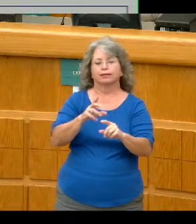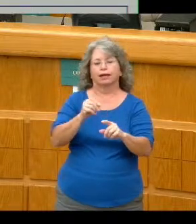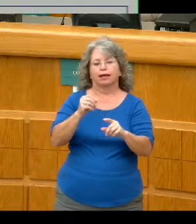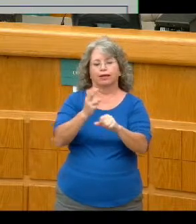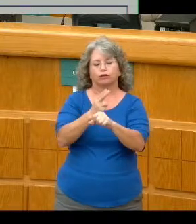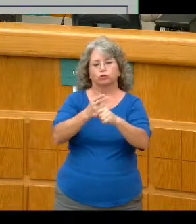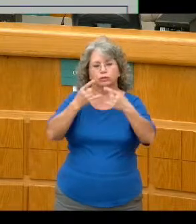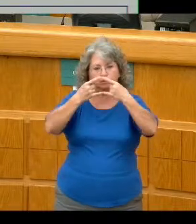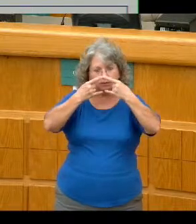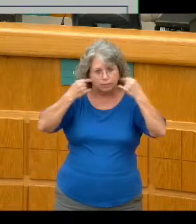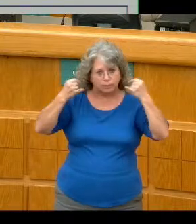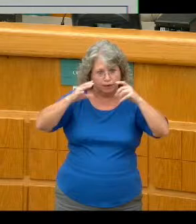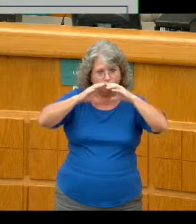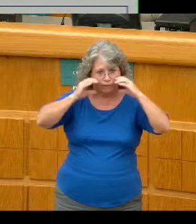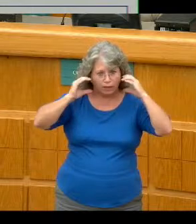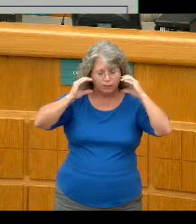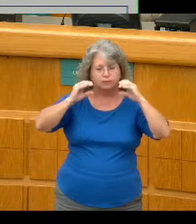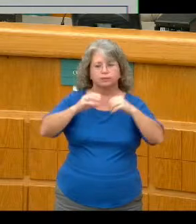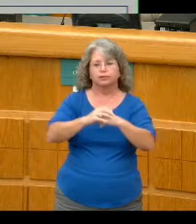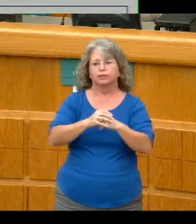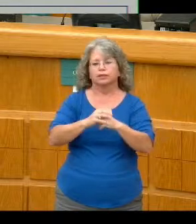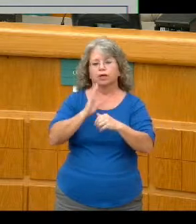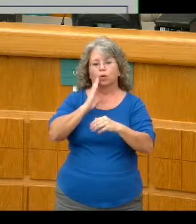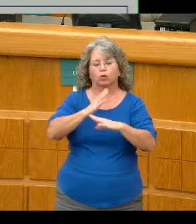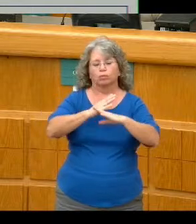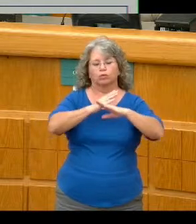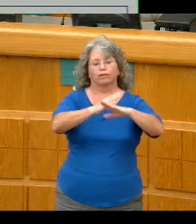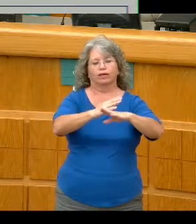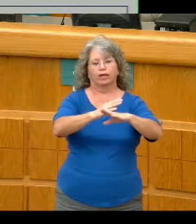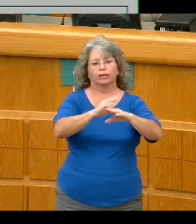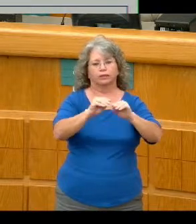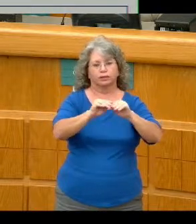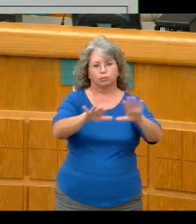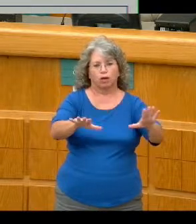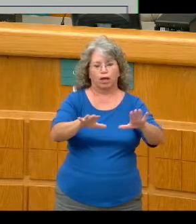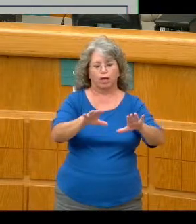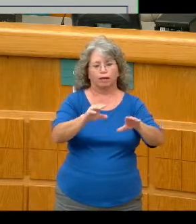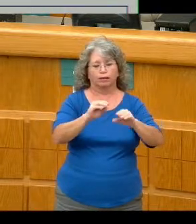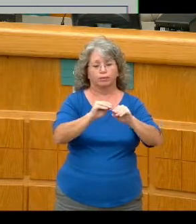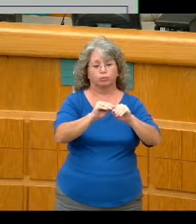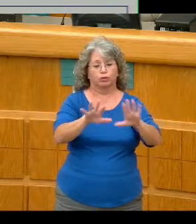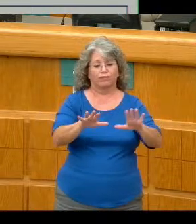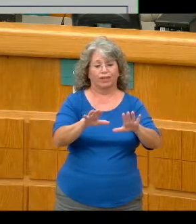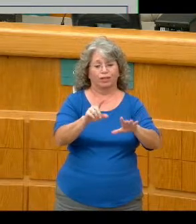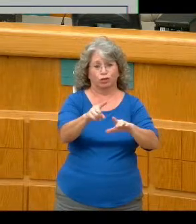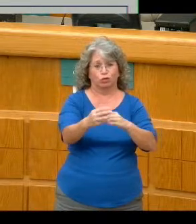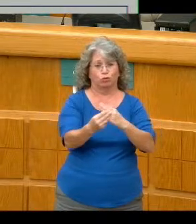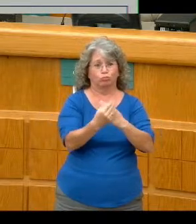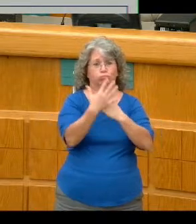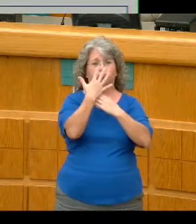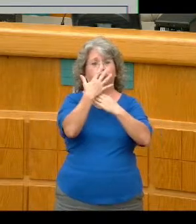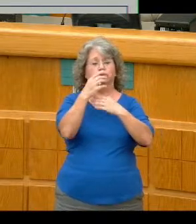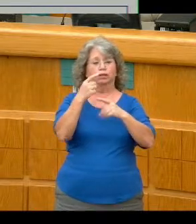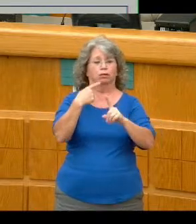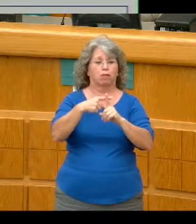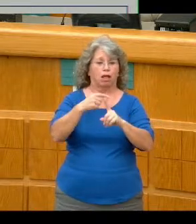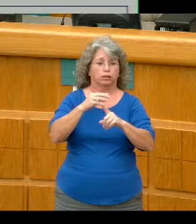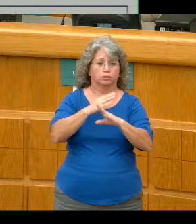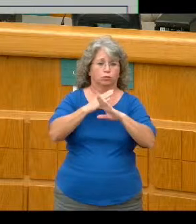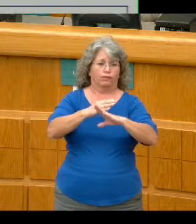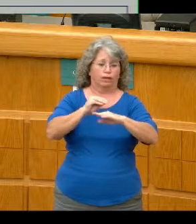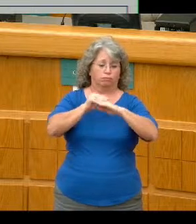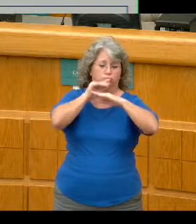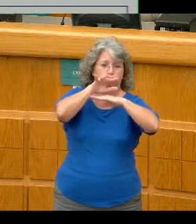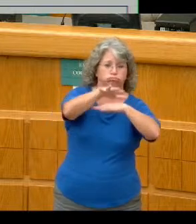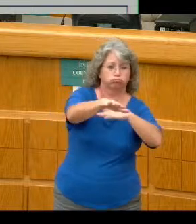of COVID-19 by both stopping you from infecting other people if you happen to have COVID-19, as well as reducing the chance that you'll